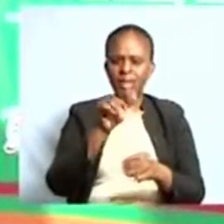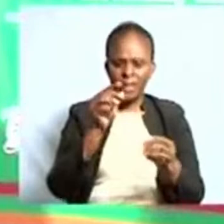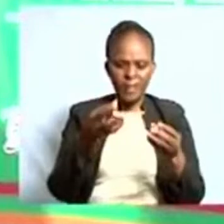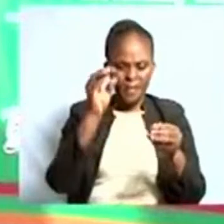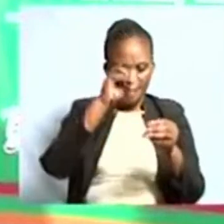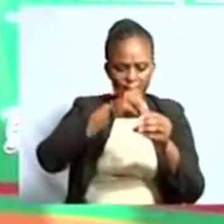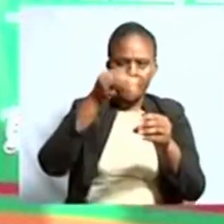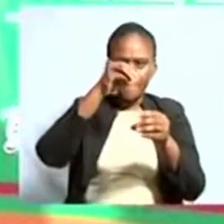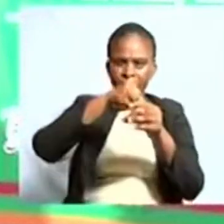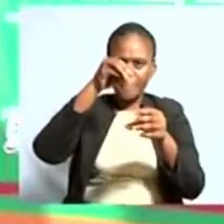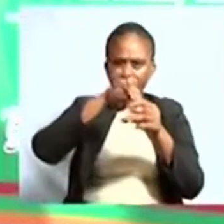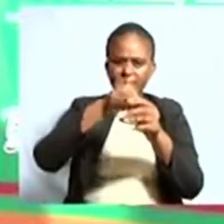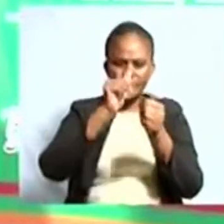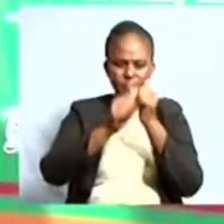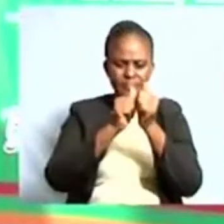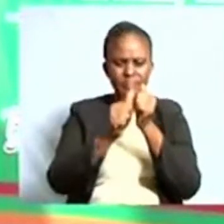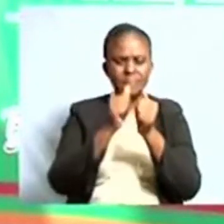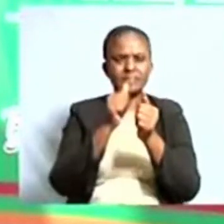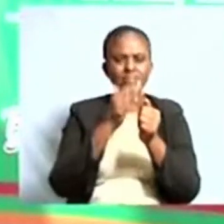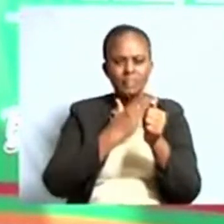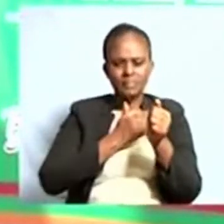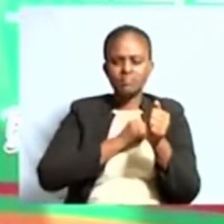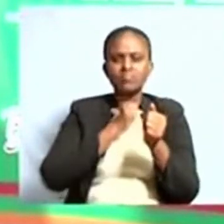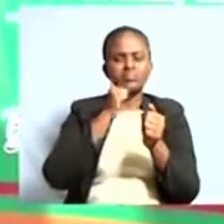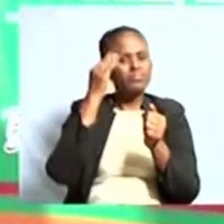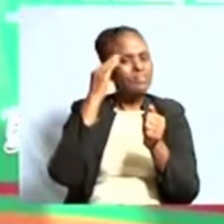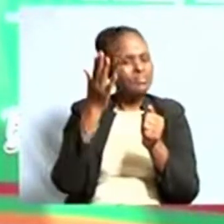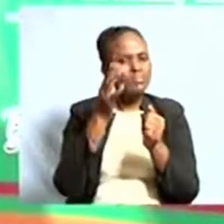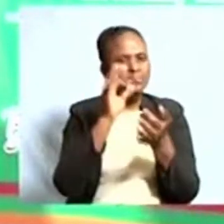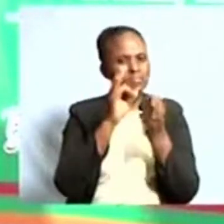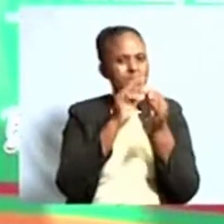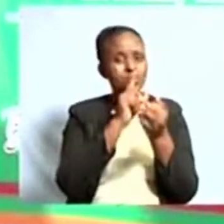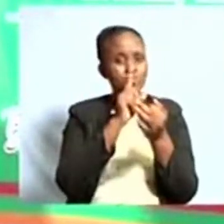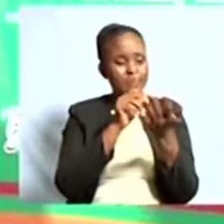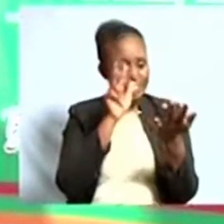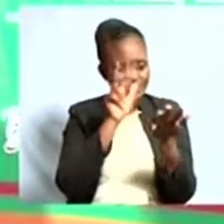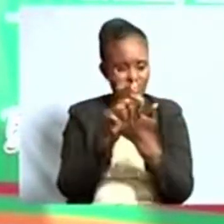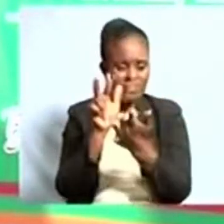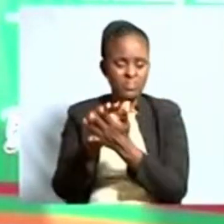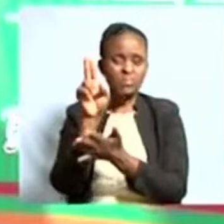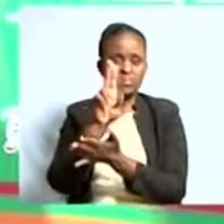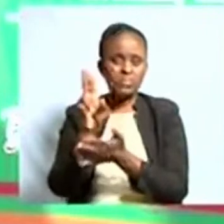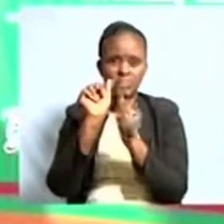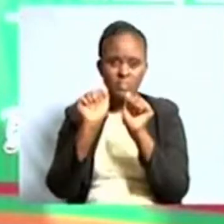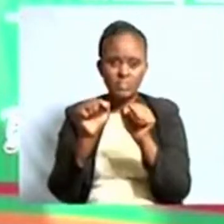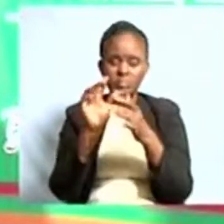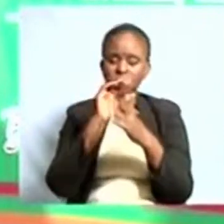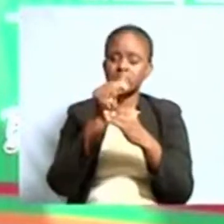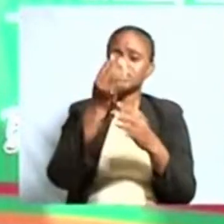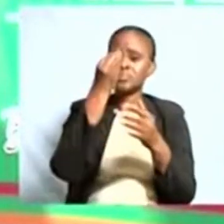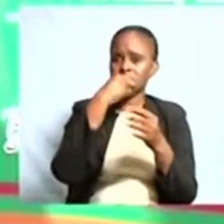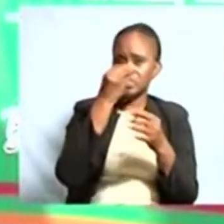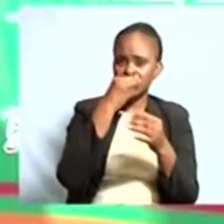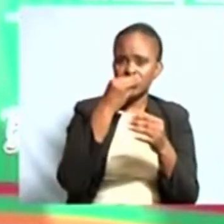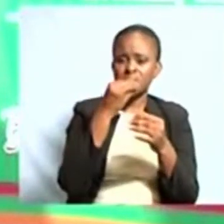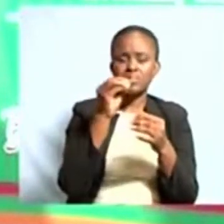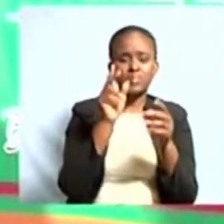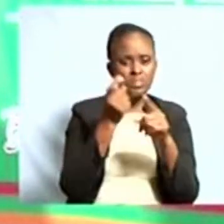something which is not even, I don't know if it's certified to be used or to be consumed by